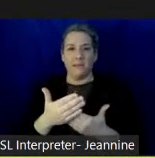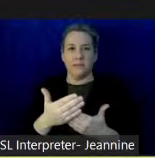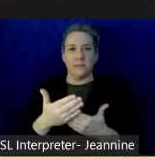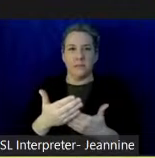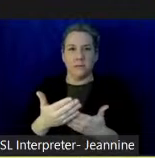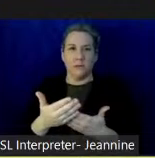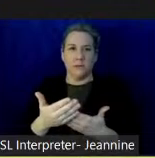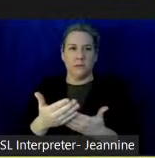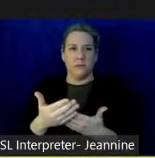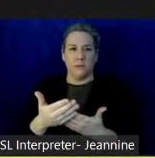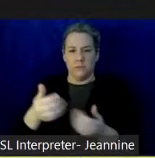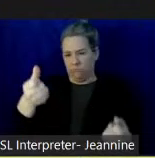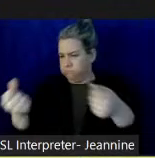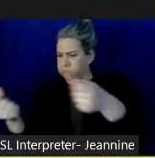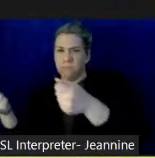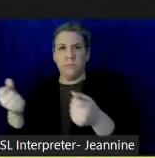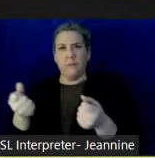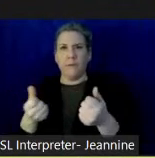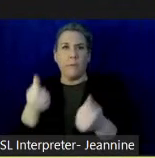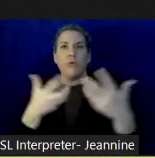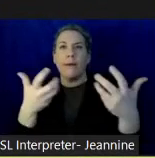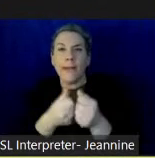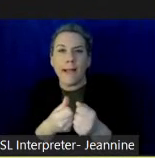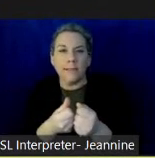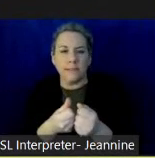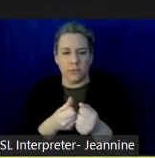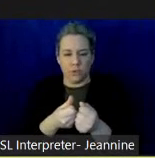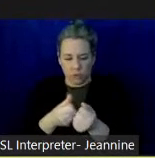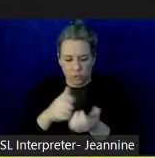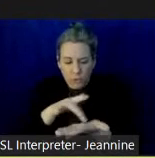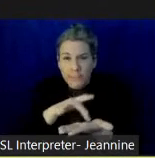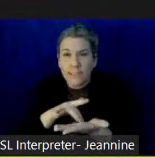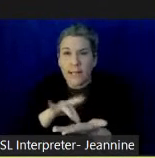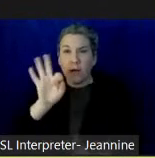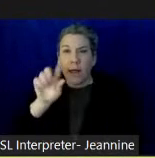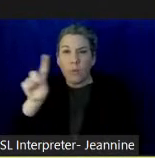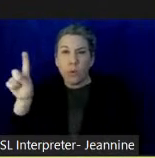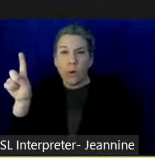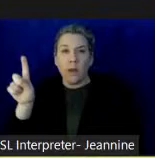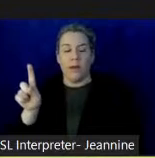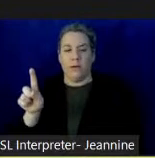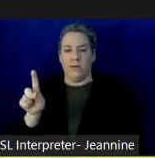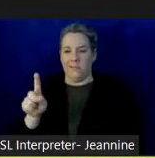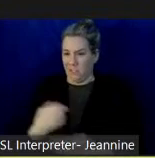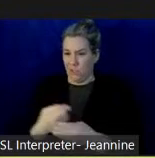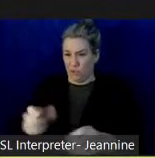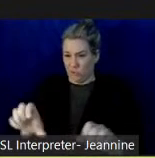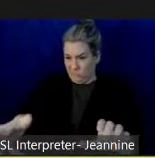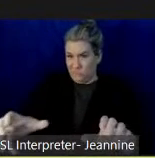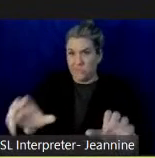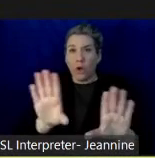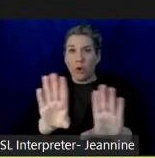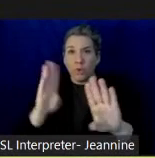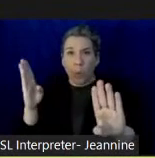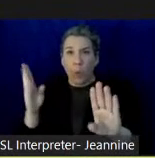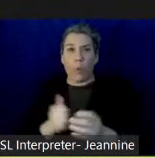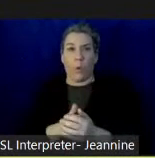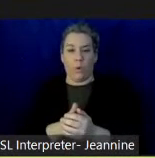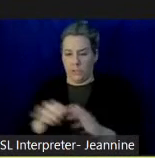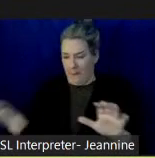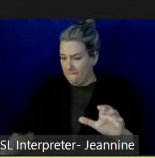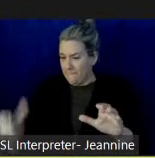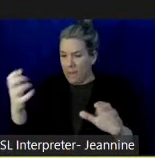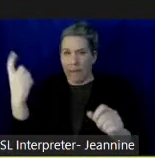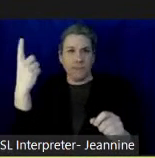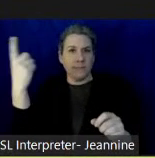from a traffic accident, to dial 911, to manipulate a door handle, to pick up an object to defend myself with, to